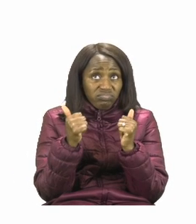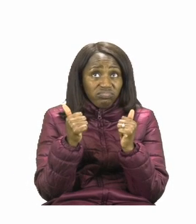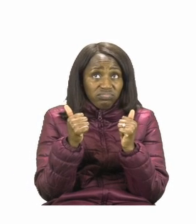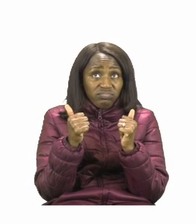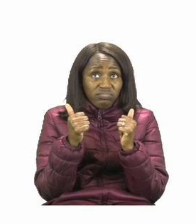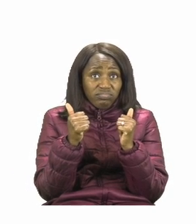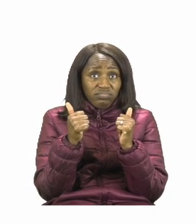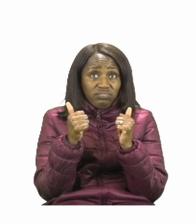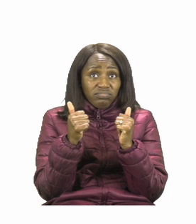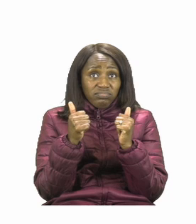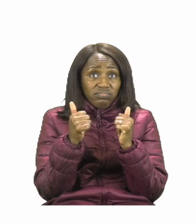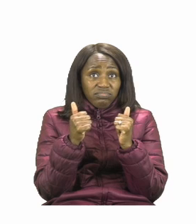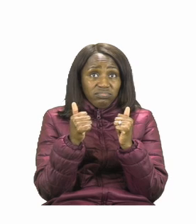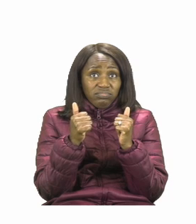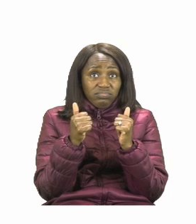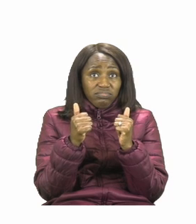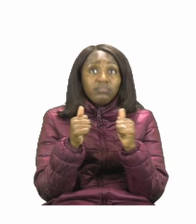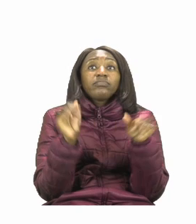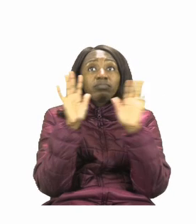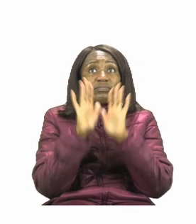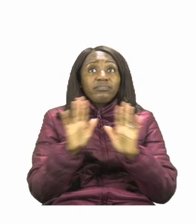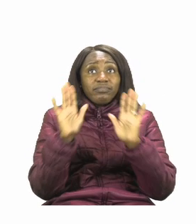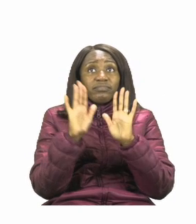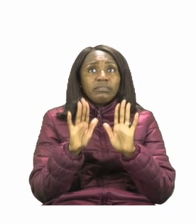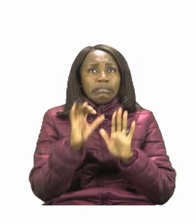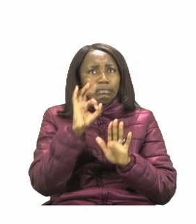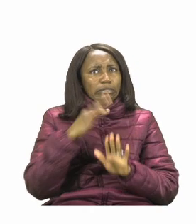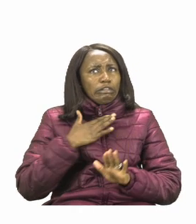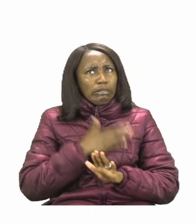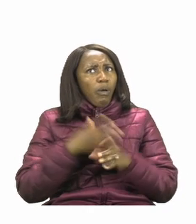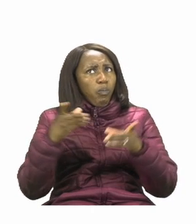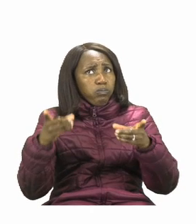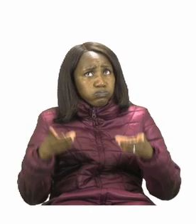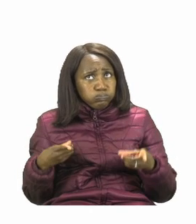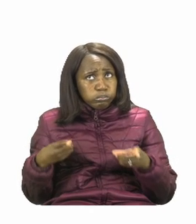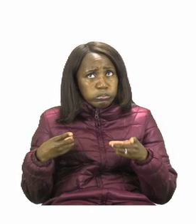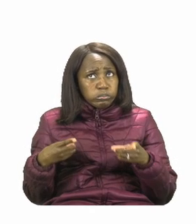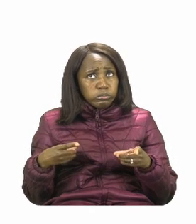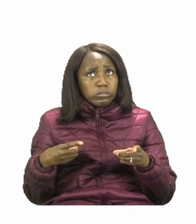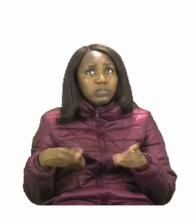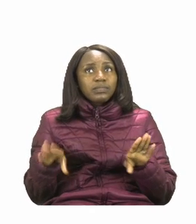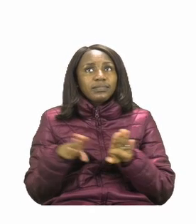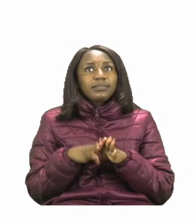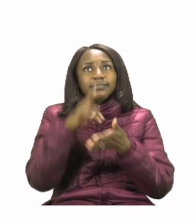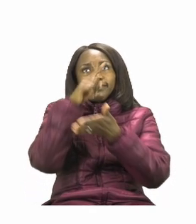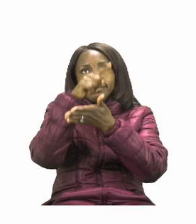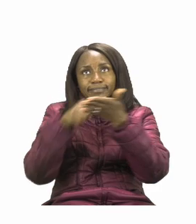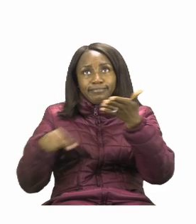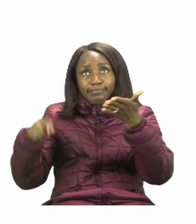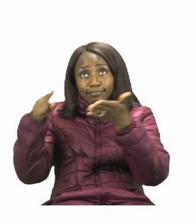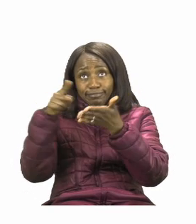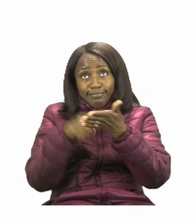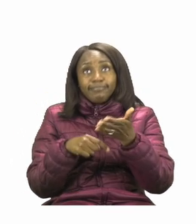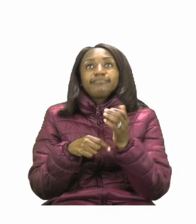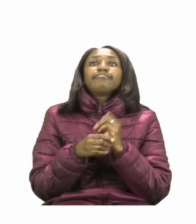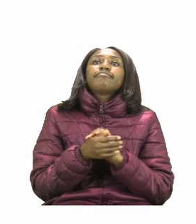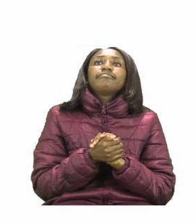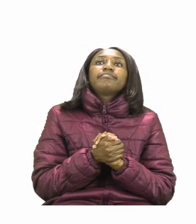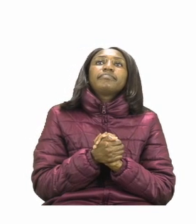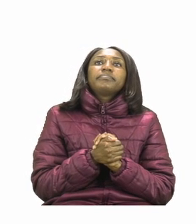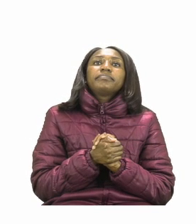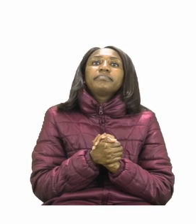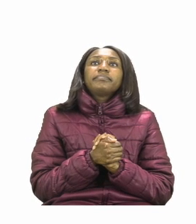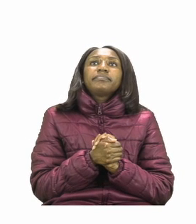are actually being wise, then color it. But if you think this is an overload and it might even cause